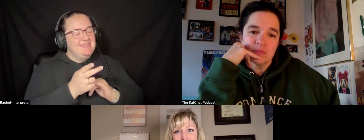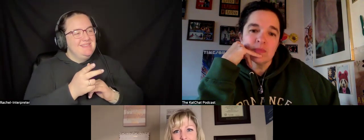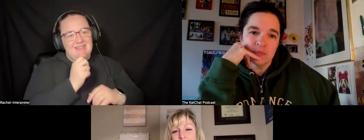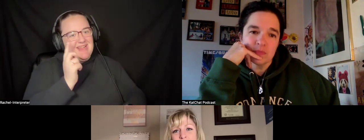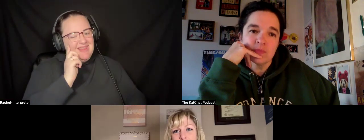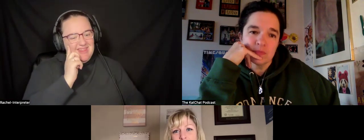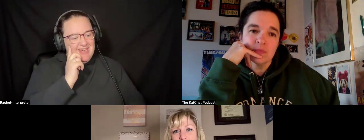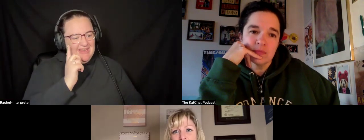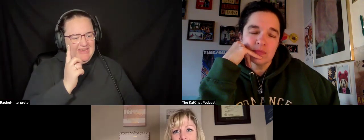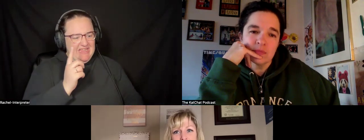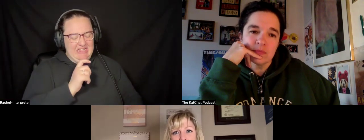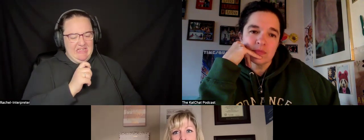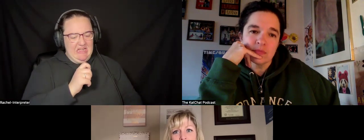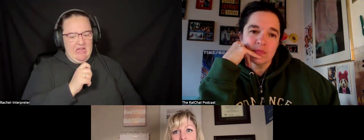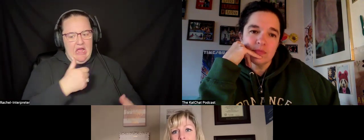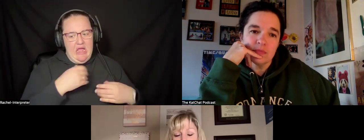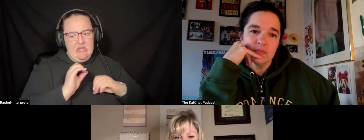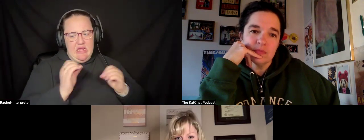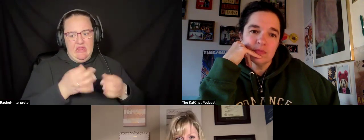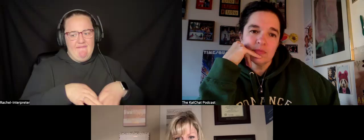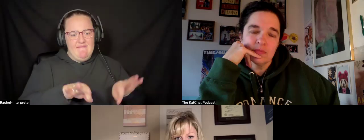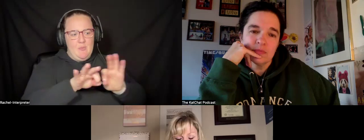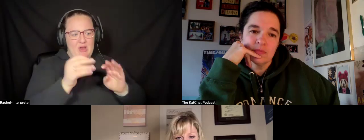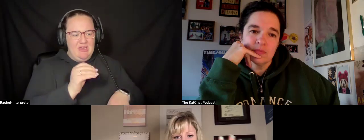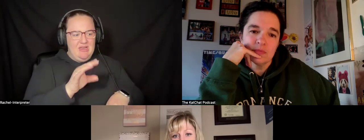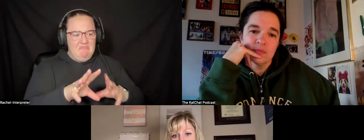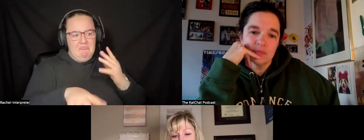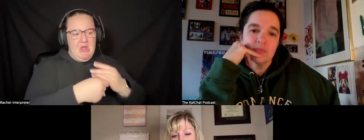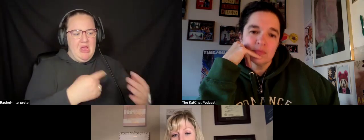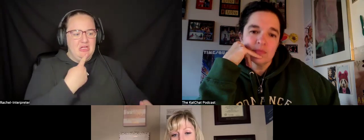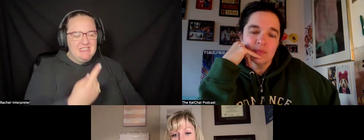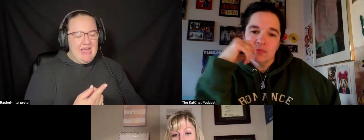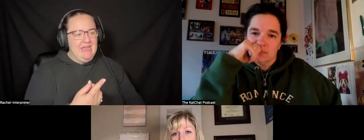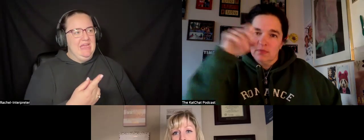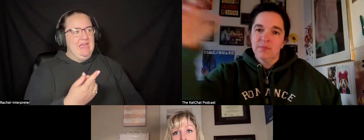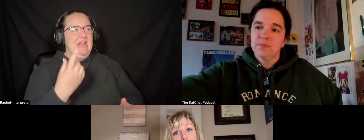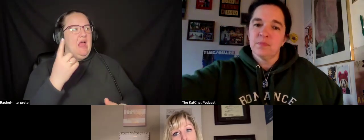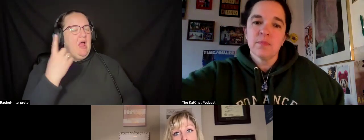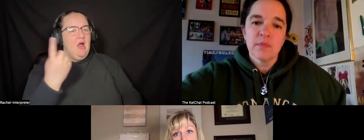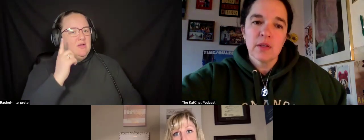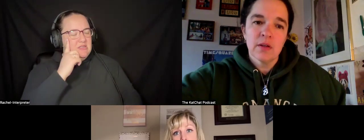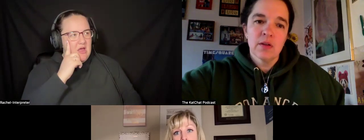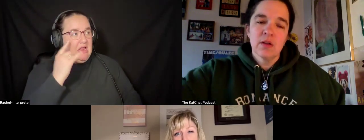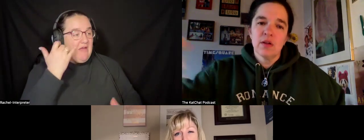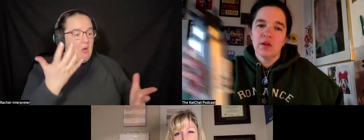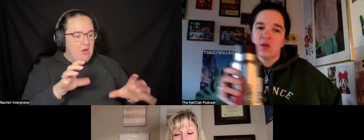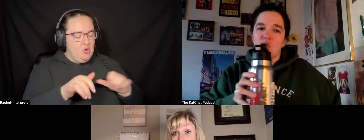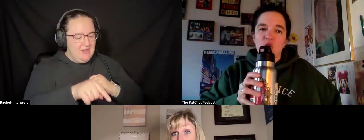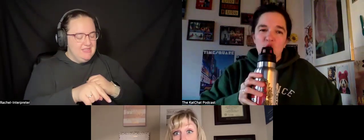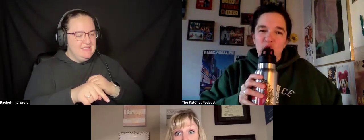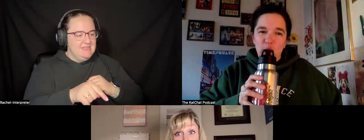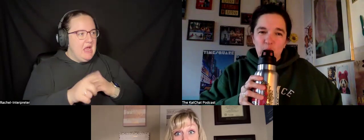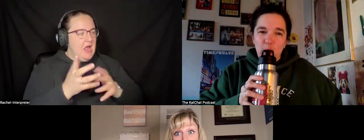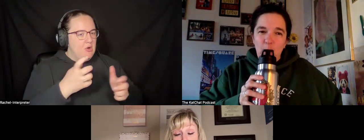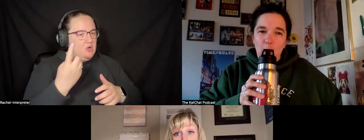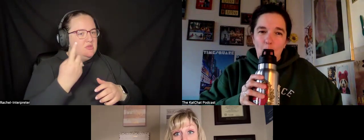had anything of value to add or say. Um, I I had always thought if I was going to do it, I wanted to do something that